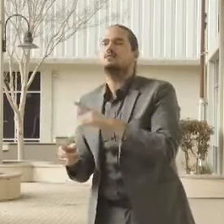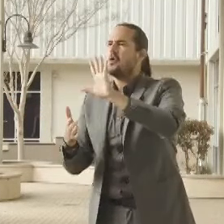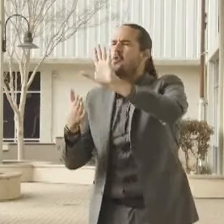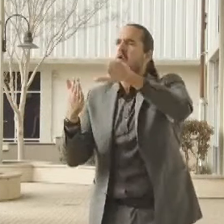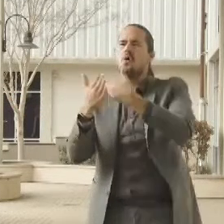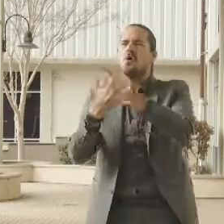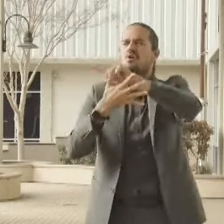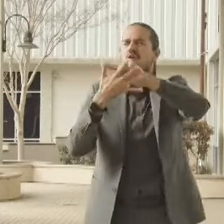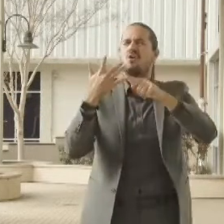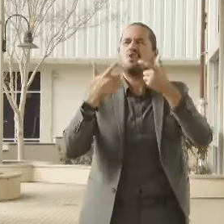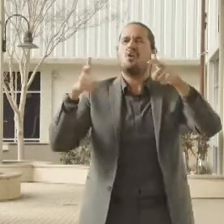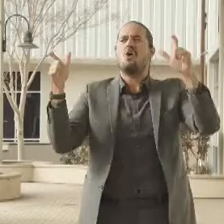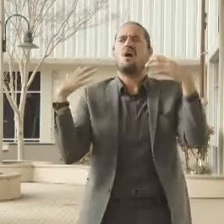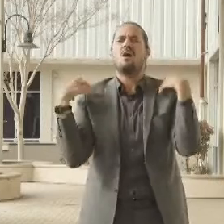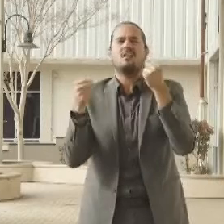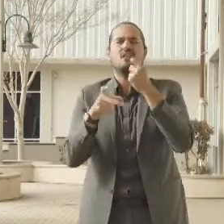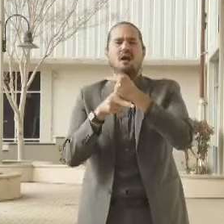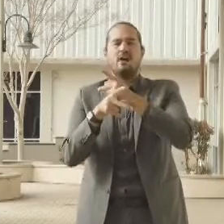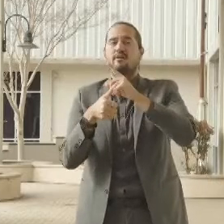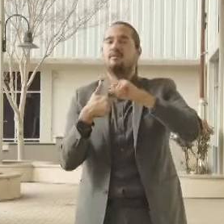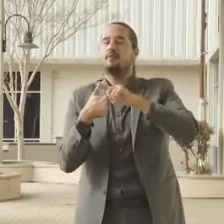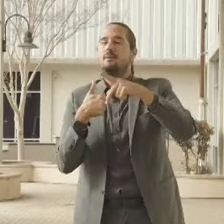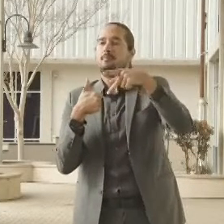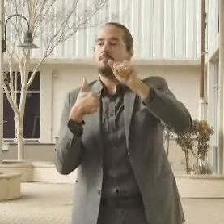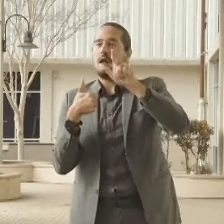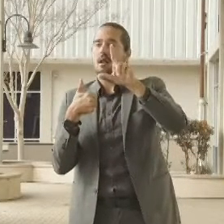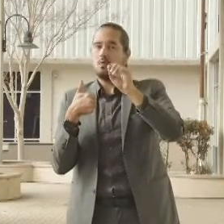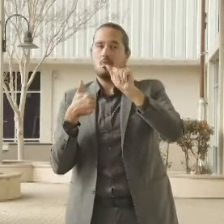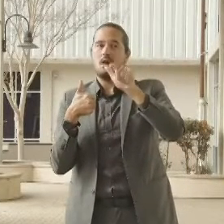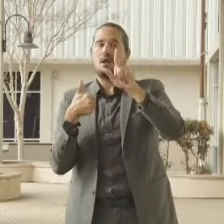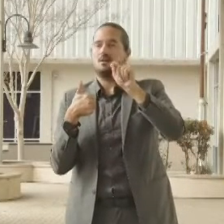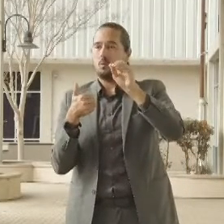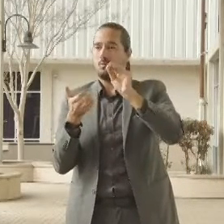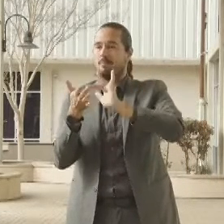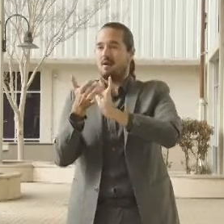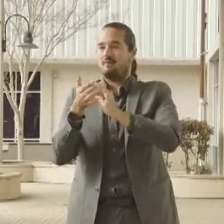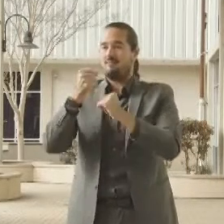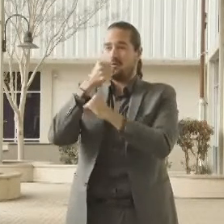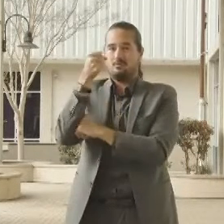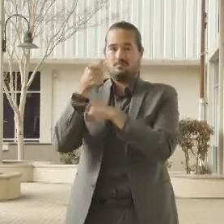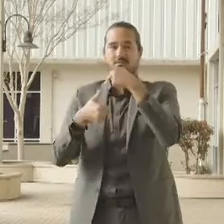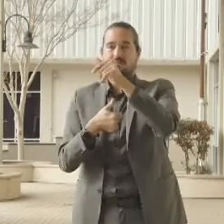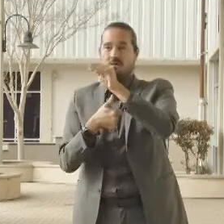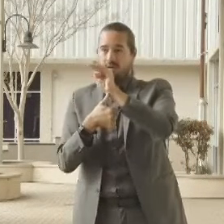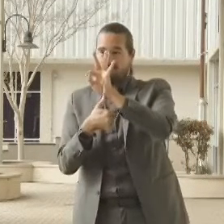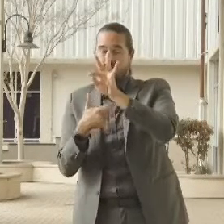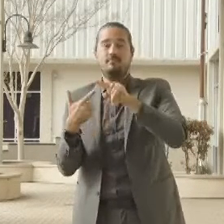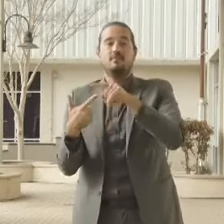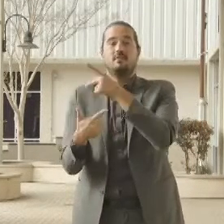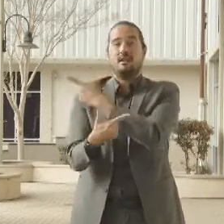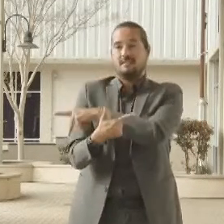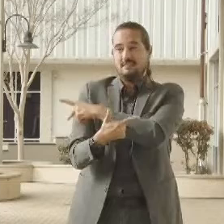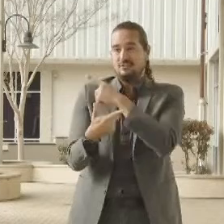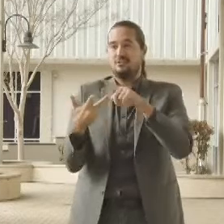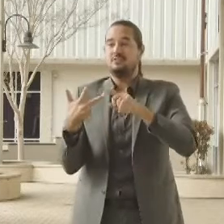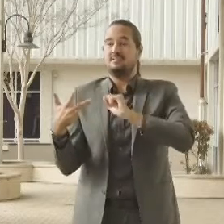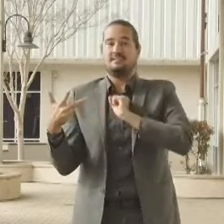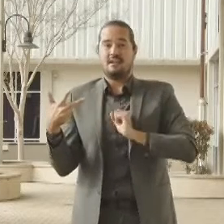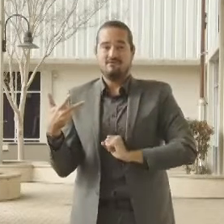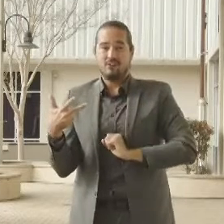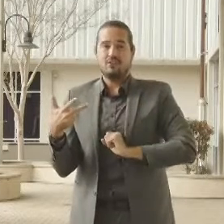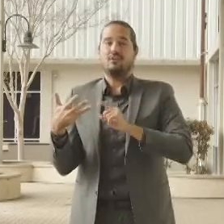that includes Palo Alto Medical Foundation, Kaiser, Stanford, all the